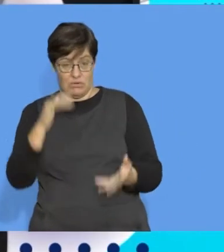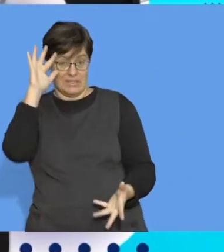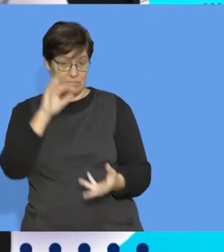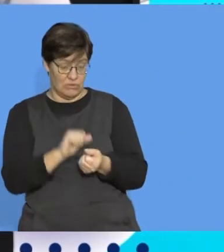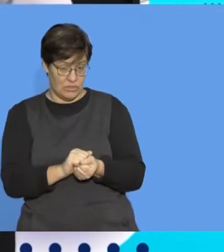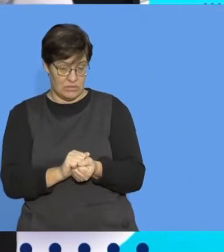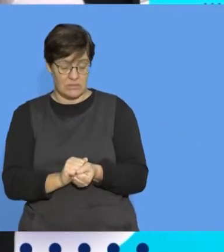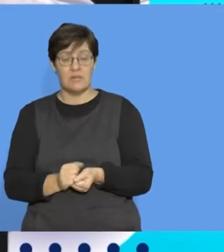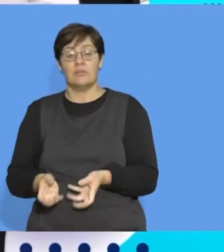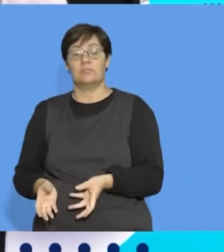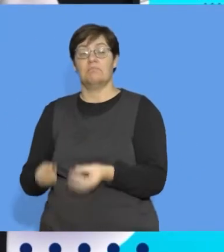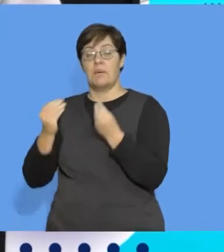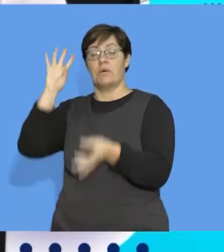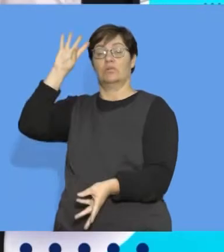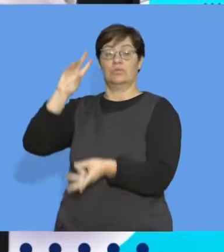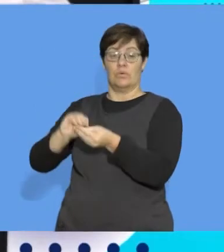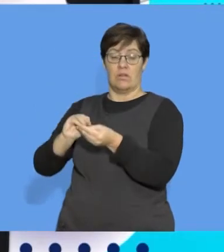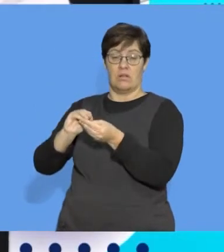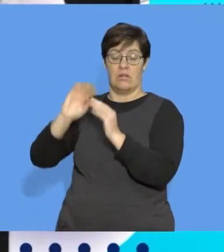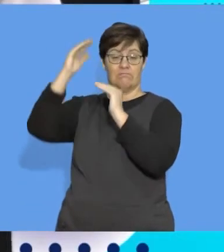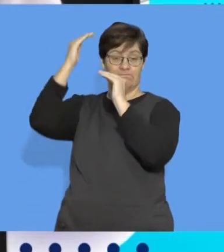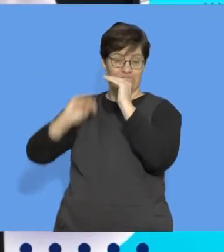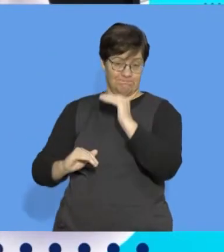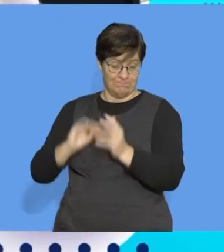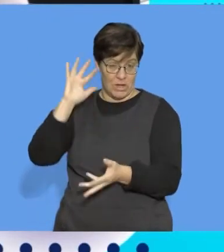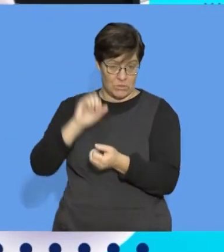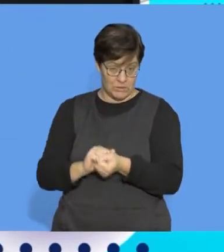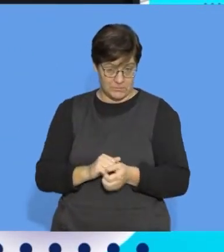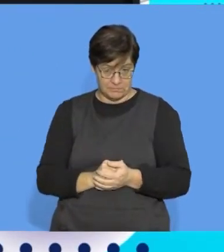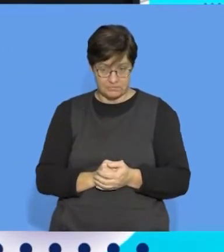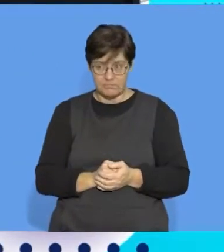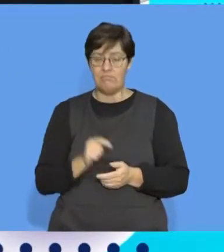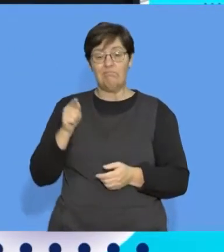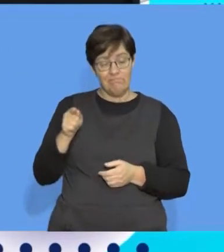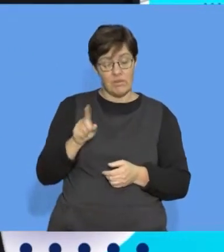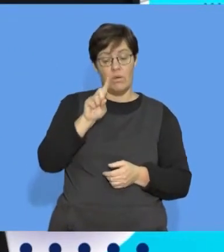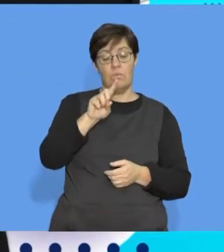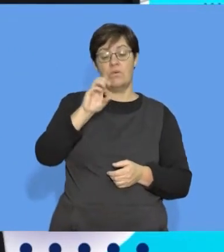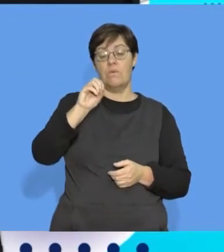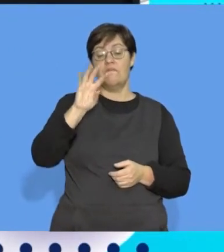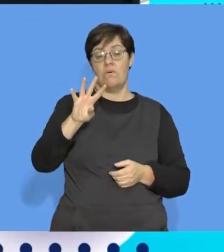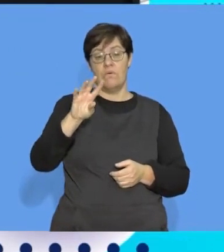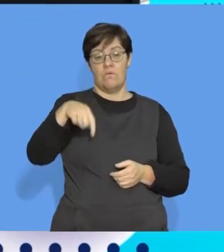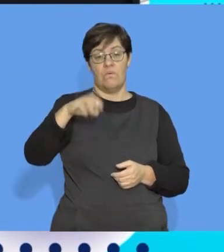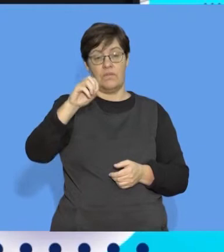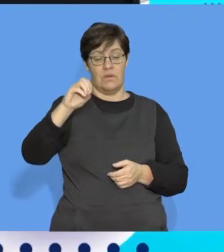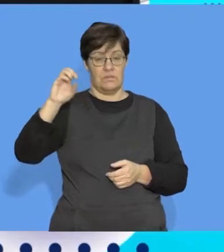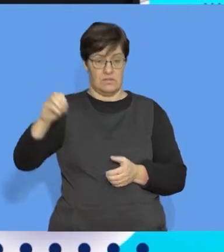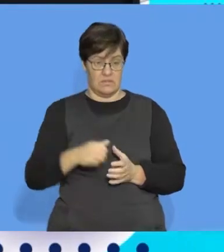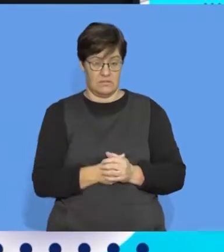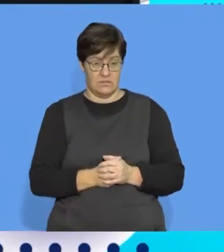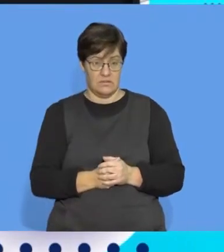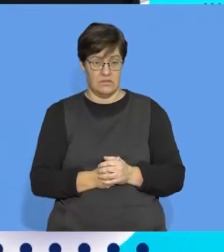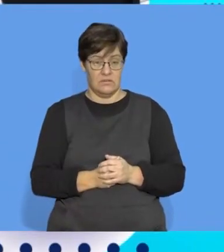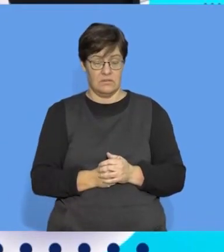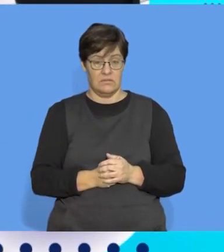current depreciation will give you your total accumulated depreciation, in this case here,